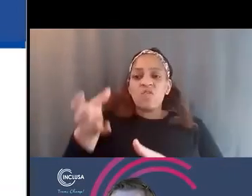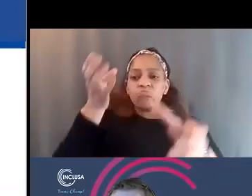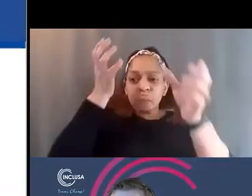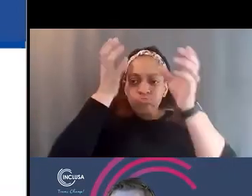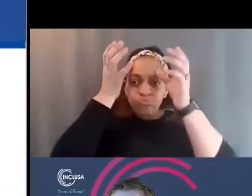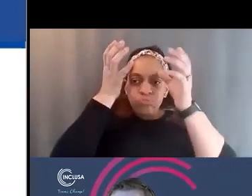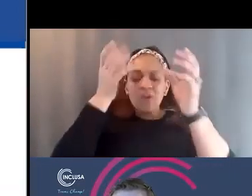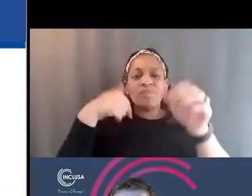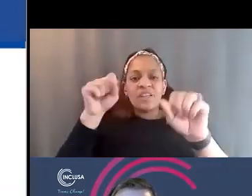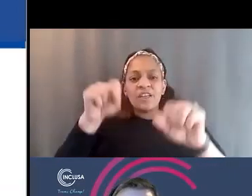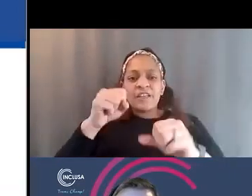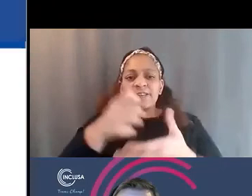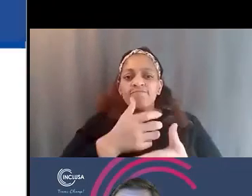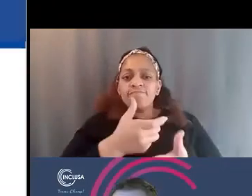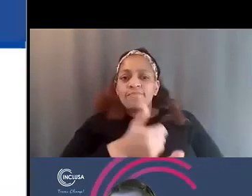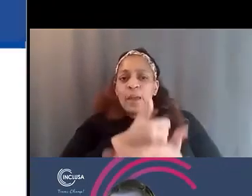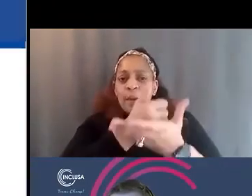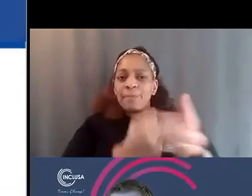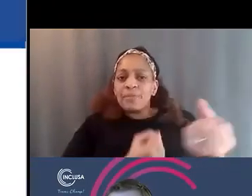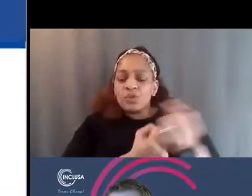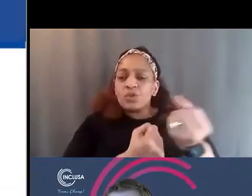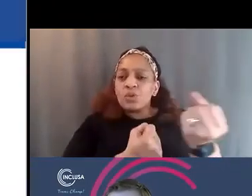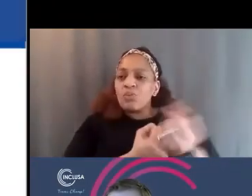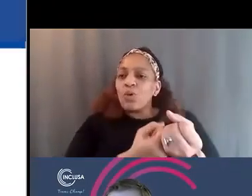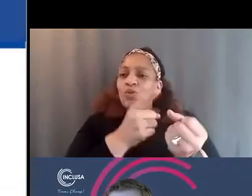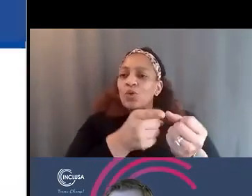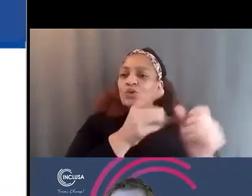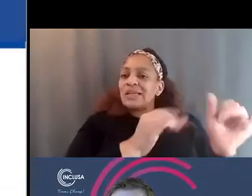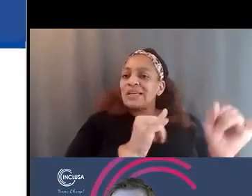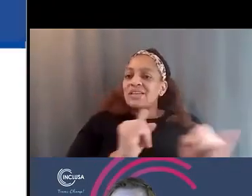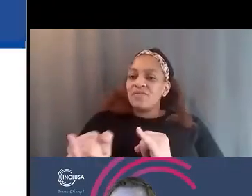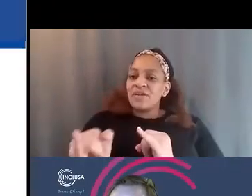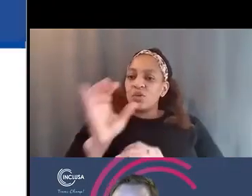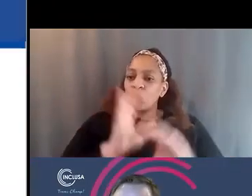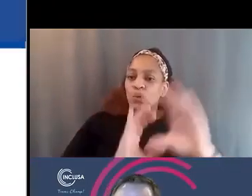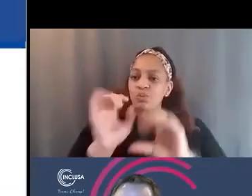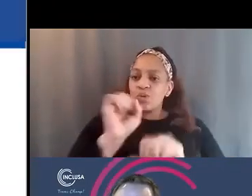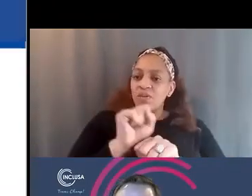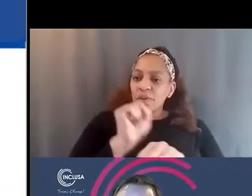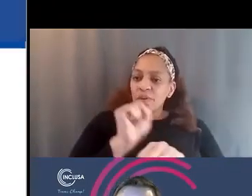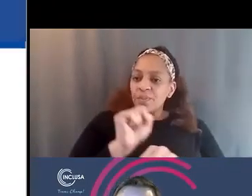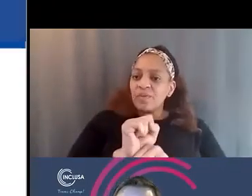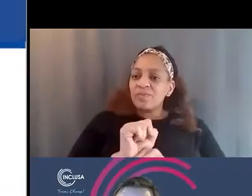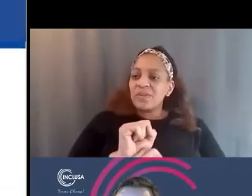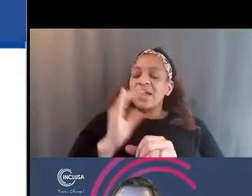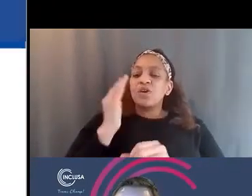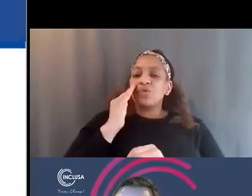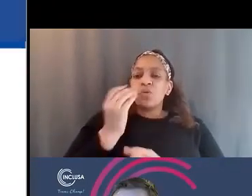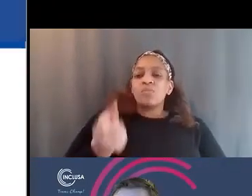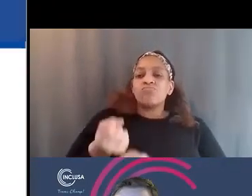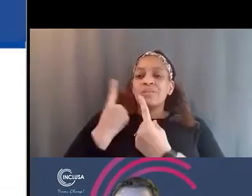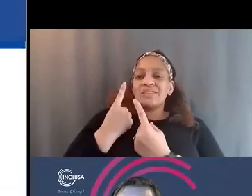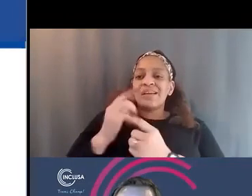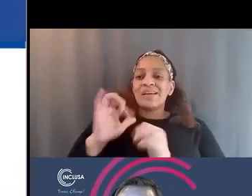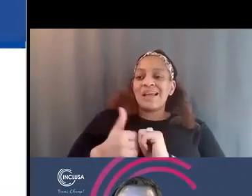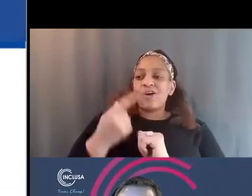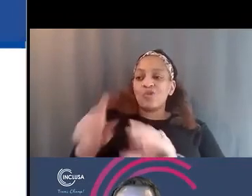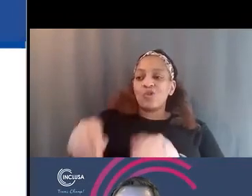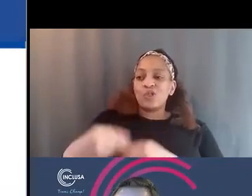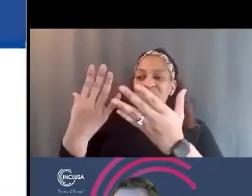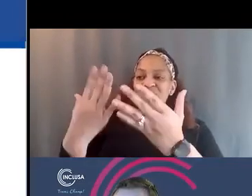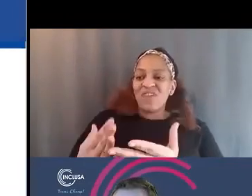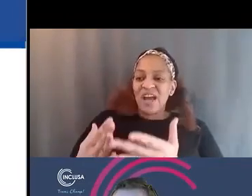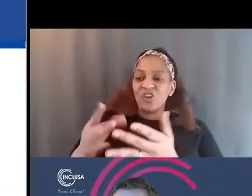support individuals as they explore employment and employment outcomes to be able to understand what that impact may be on